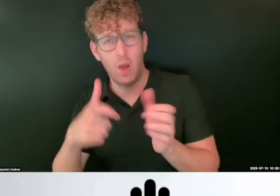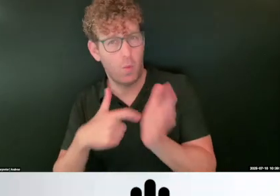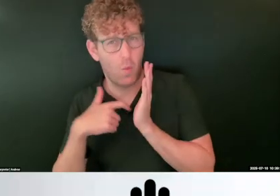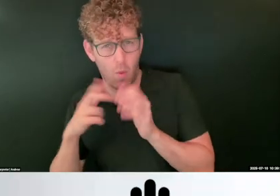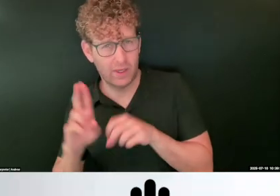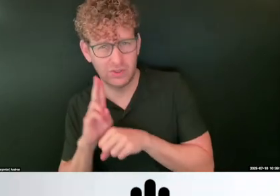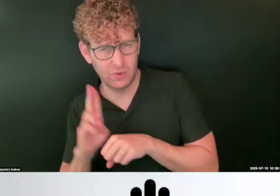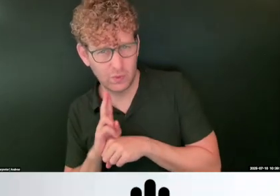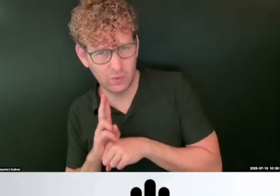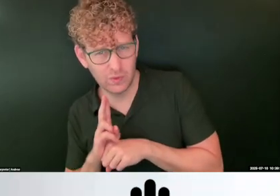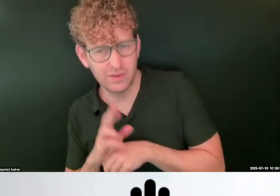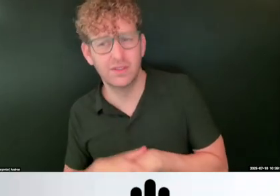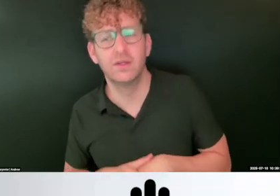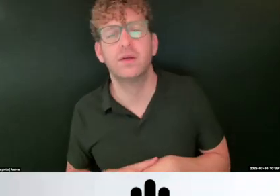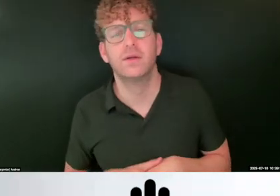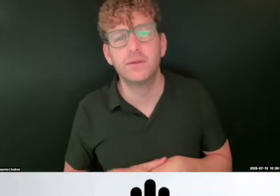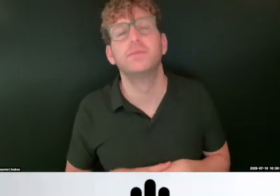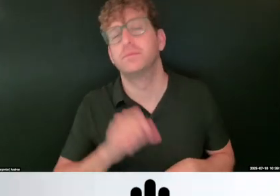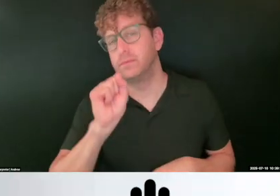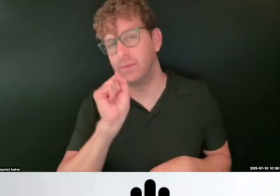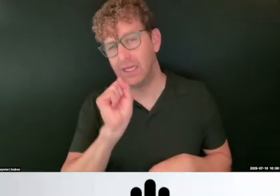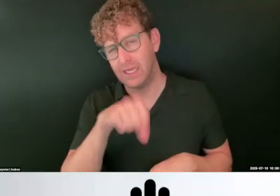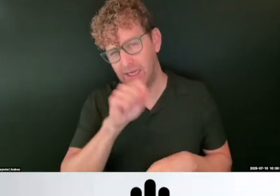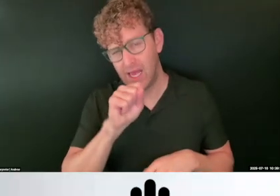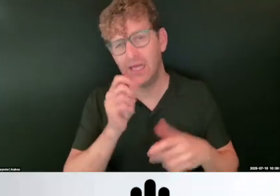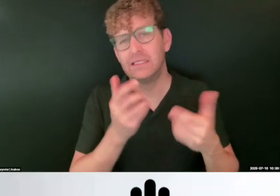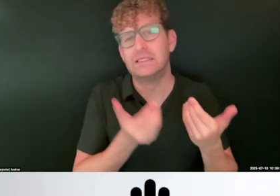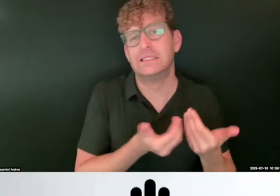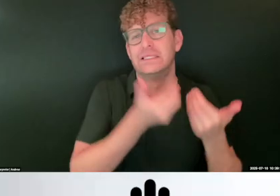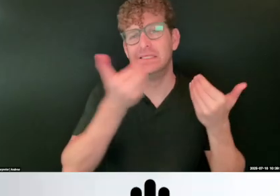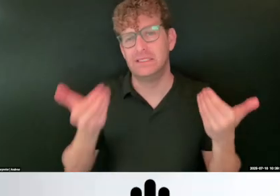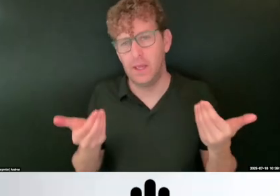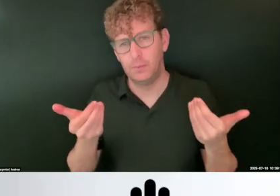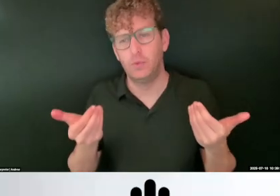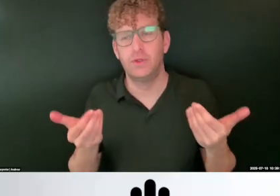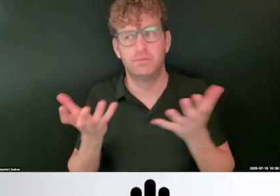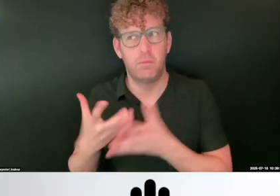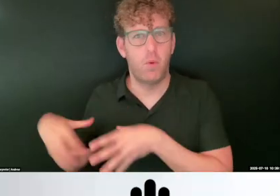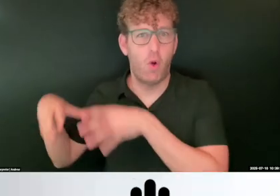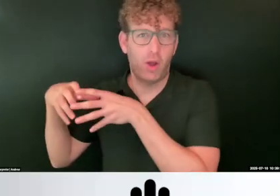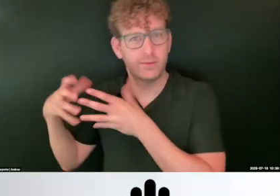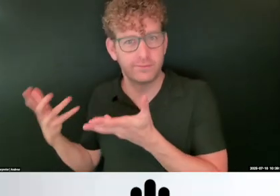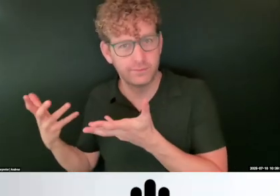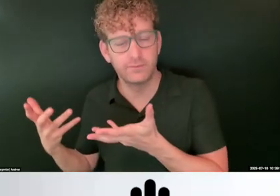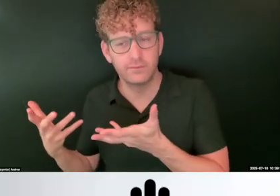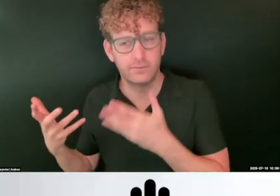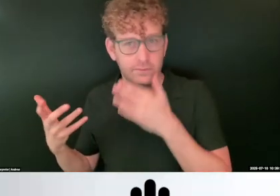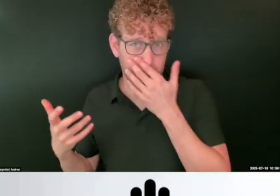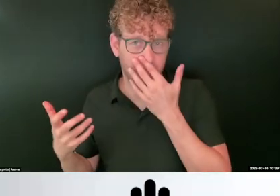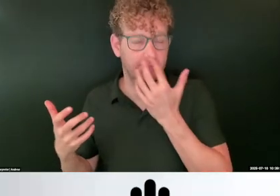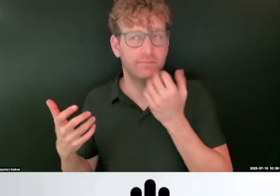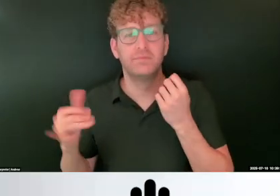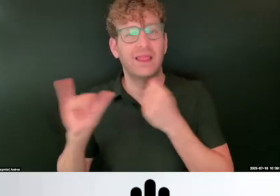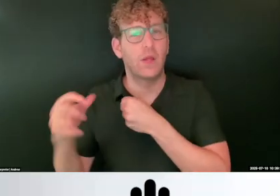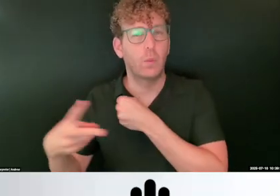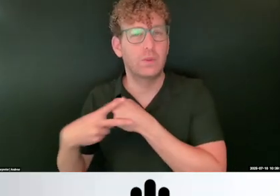Yeah, so it's a separate pot, right, Aaron? It's like a reserve, so Yeah, it's separate yeah, from the